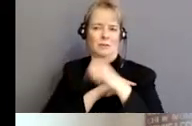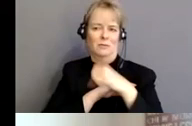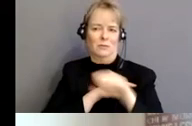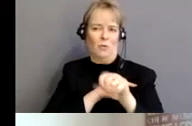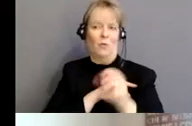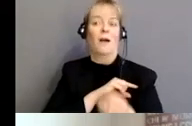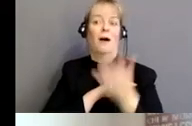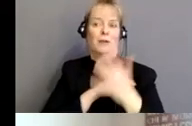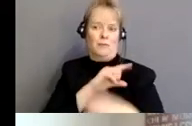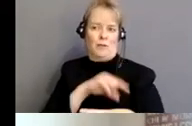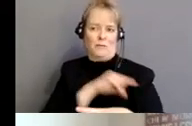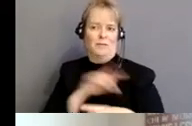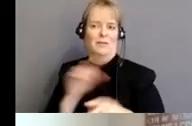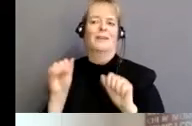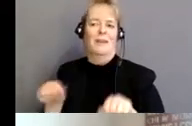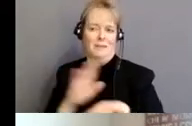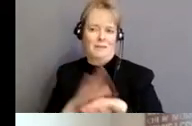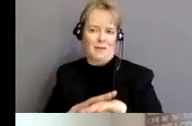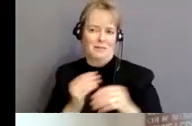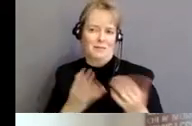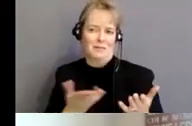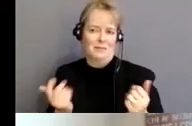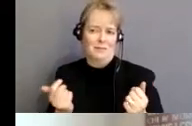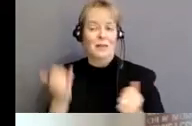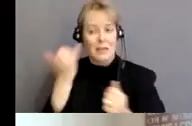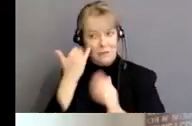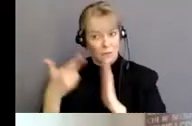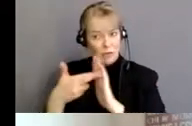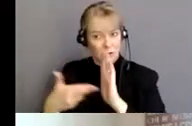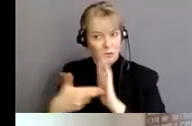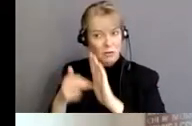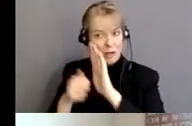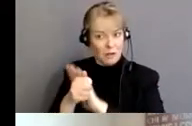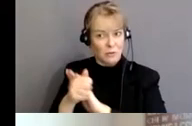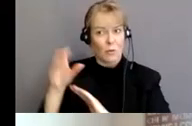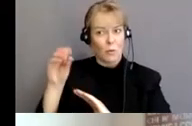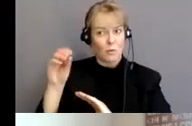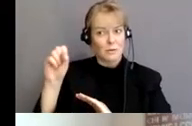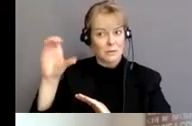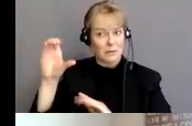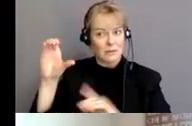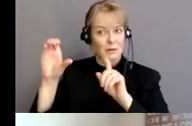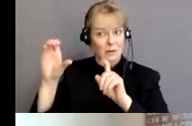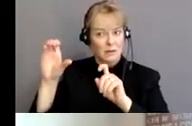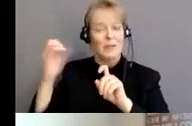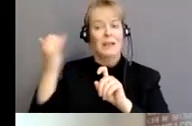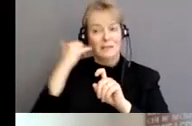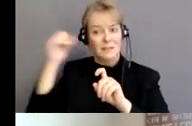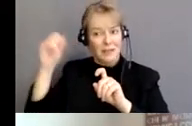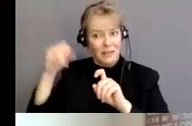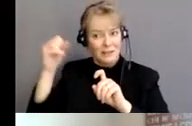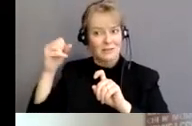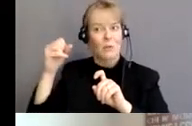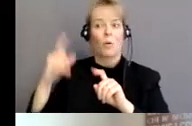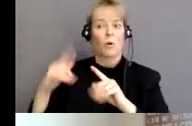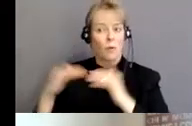person qualified to do for you? Are they registered with the Securities Commission? But a very good question. Thank you for that.